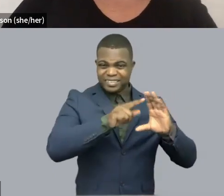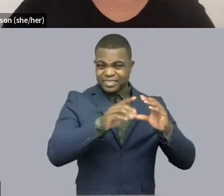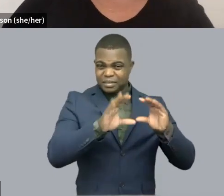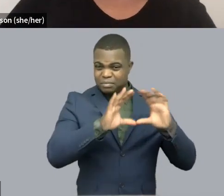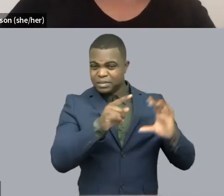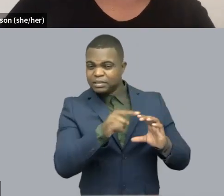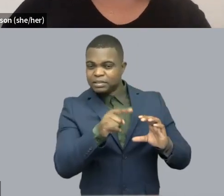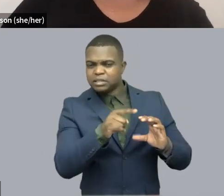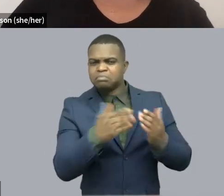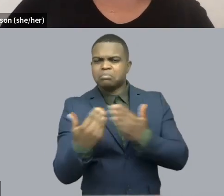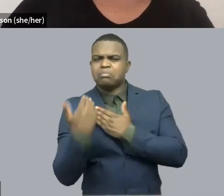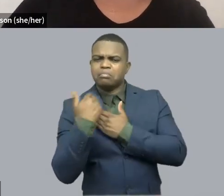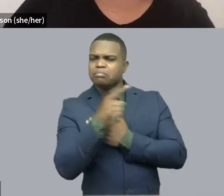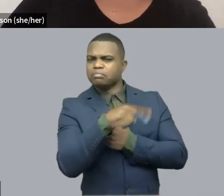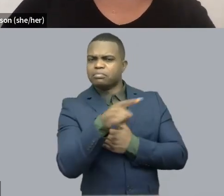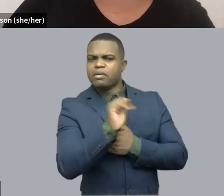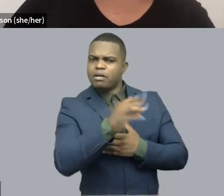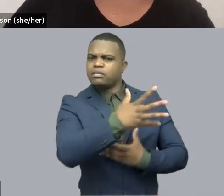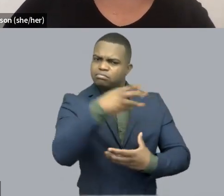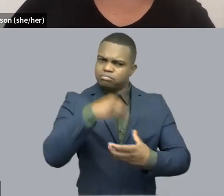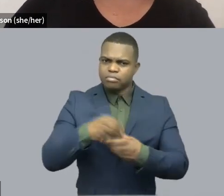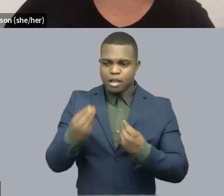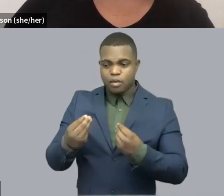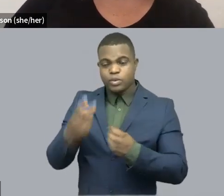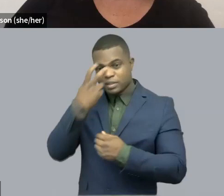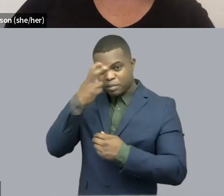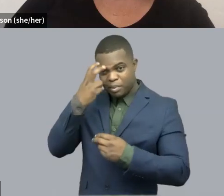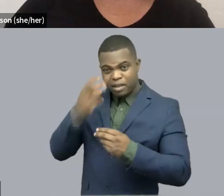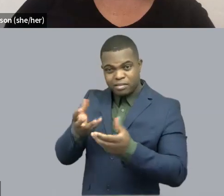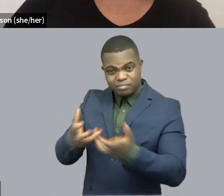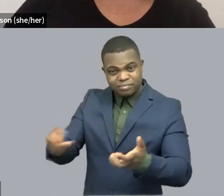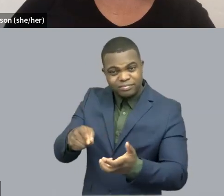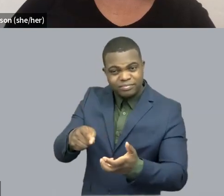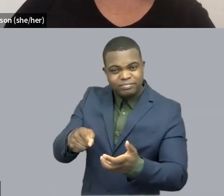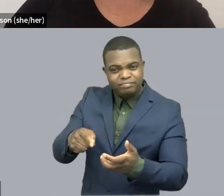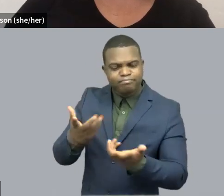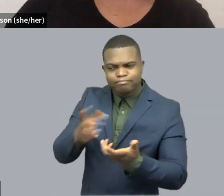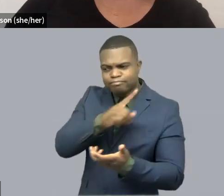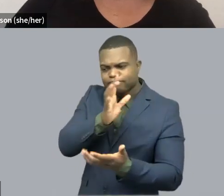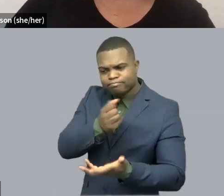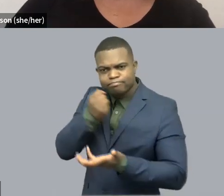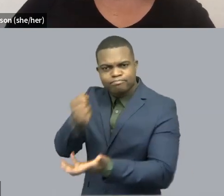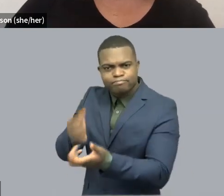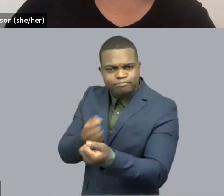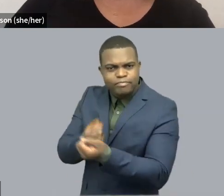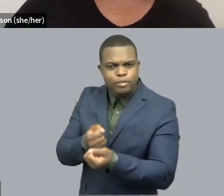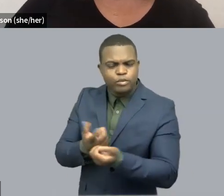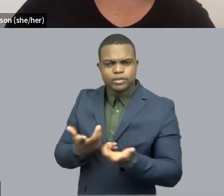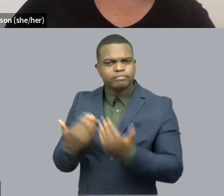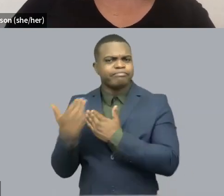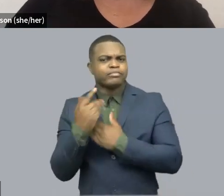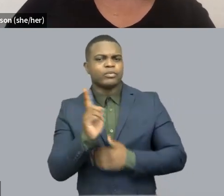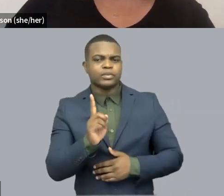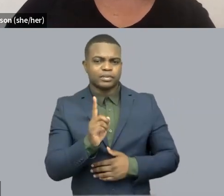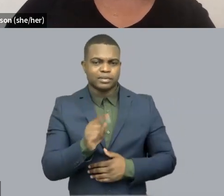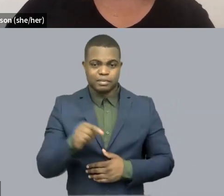And we don't need to reinvent the wheel, meaning that we already have, for example, a human rights due diligence guide for investors. We have like